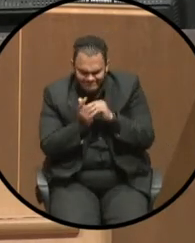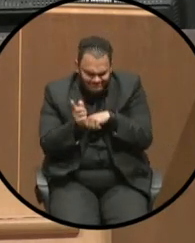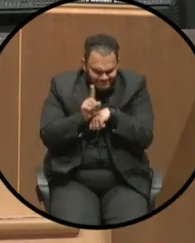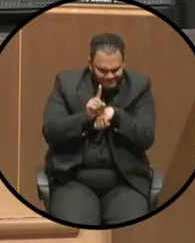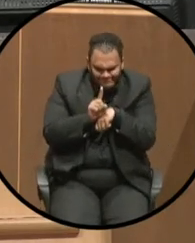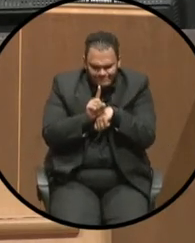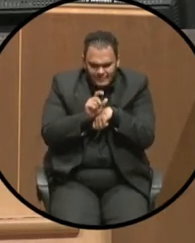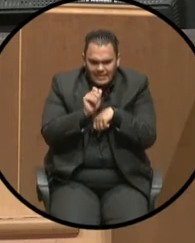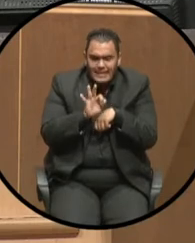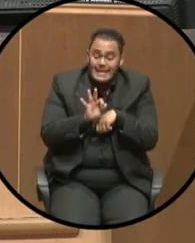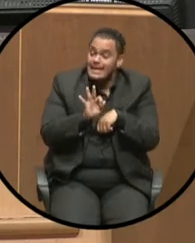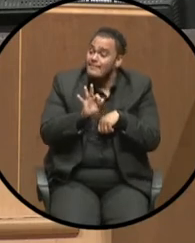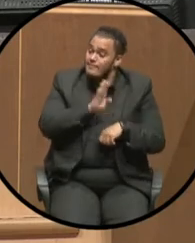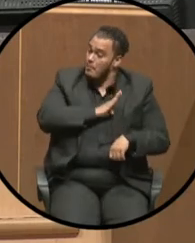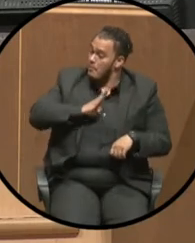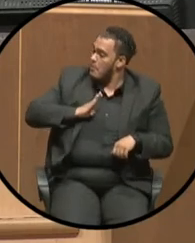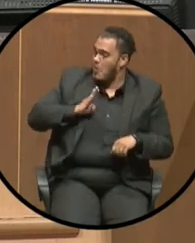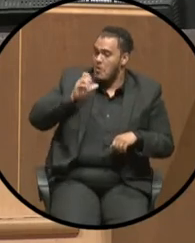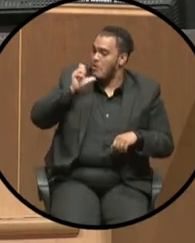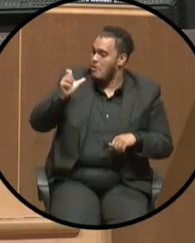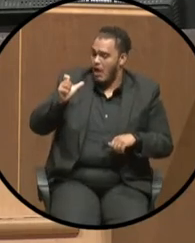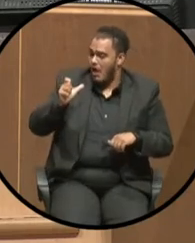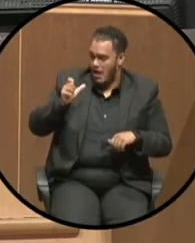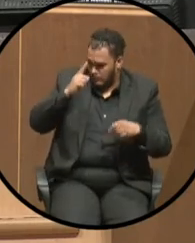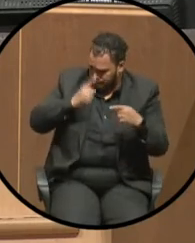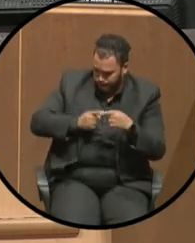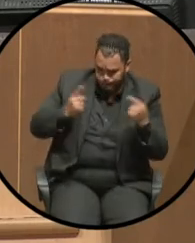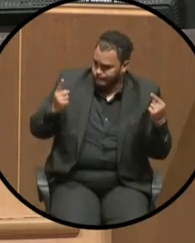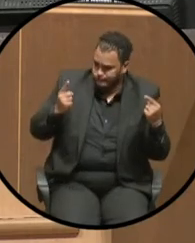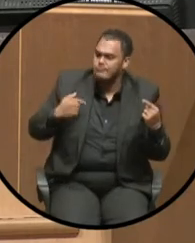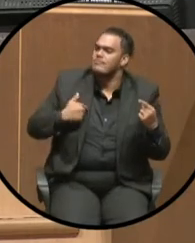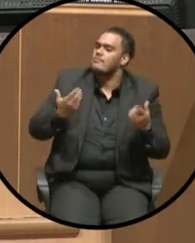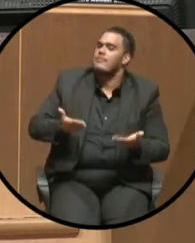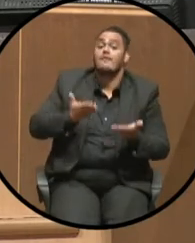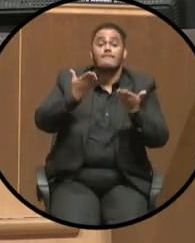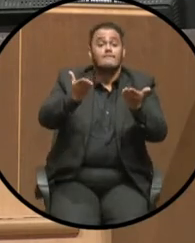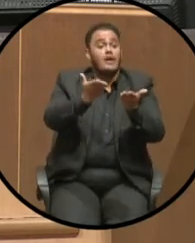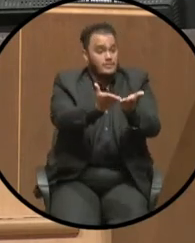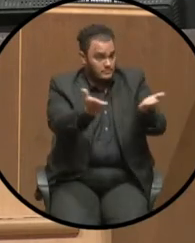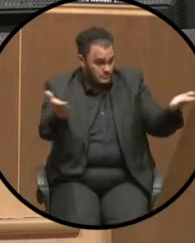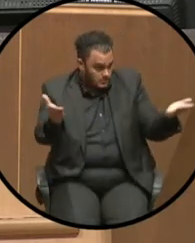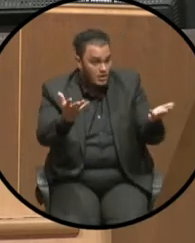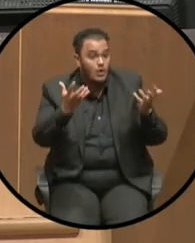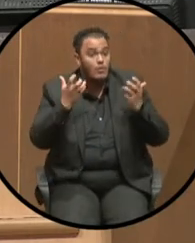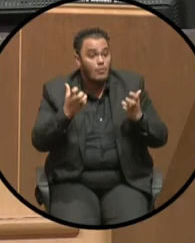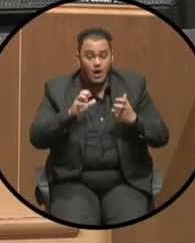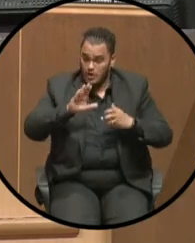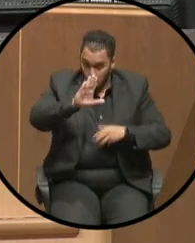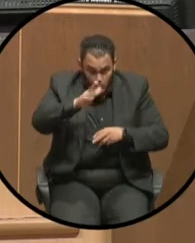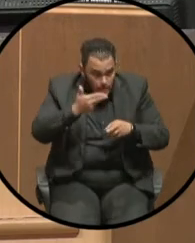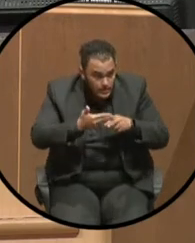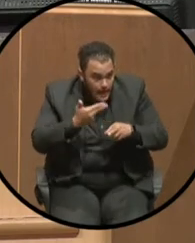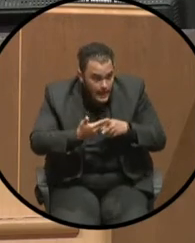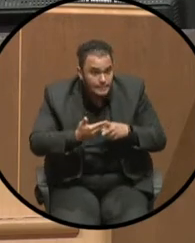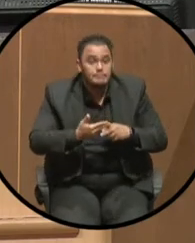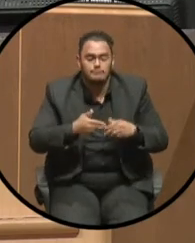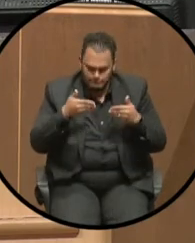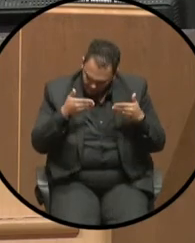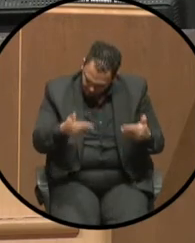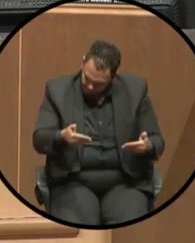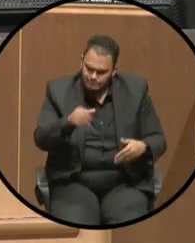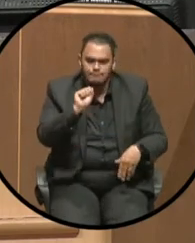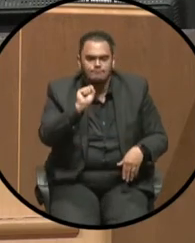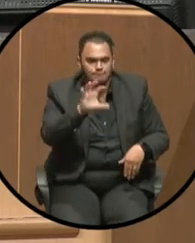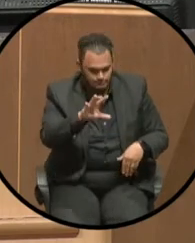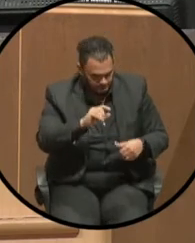from the board, what I was going to do was just invite you, members of the public, if they want to give their name, they're free to give it. If they